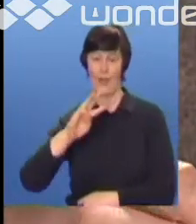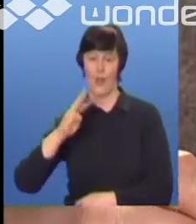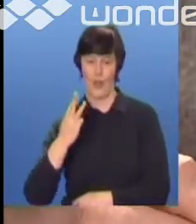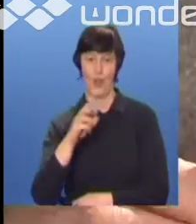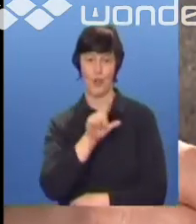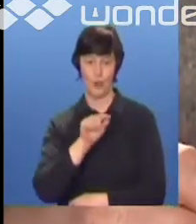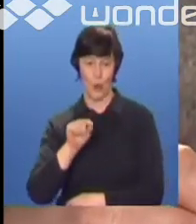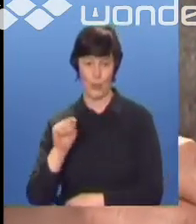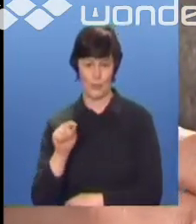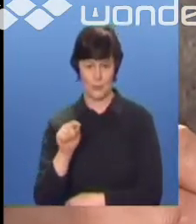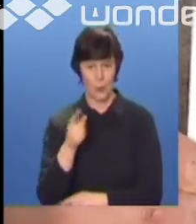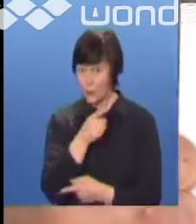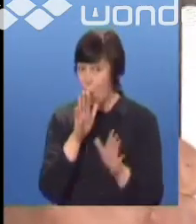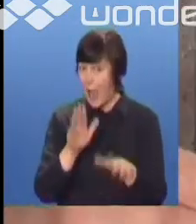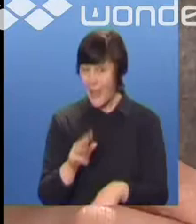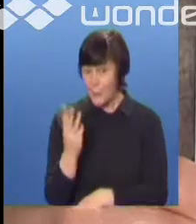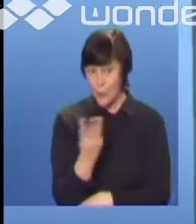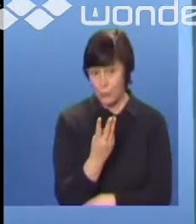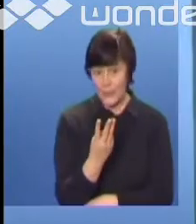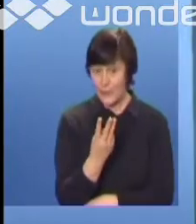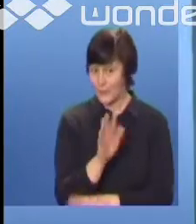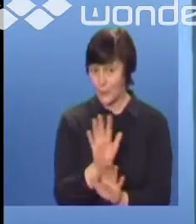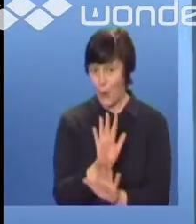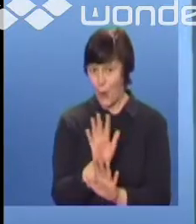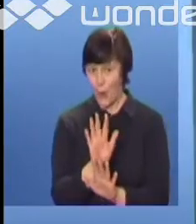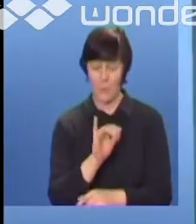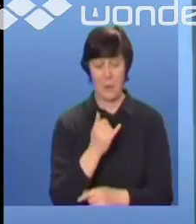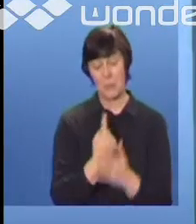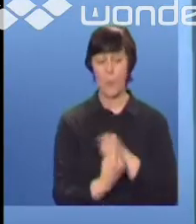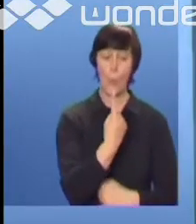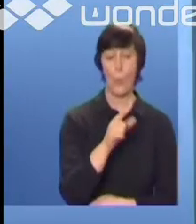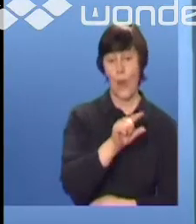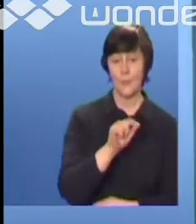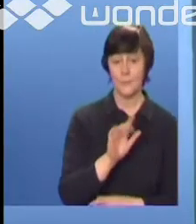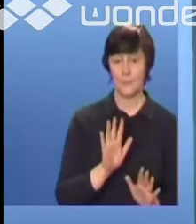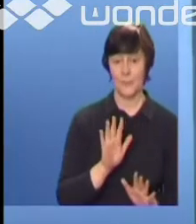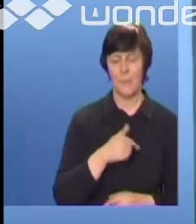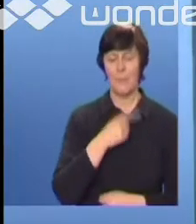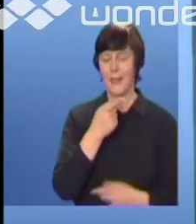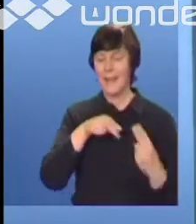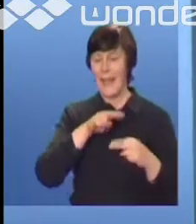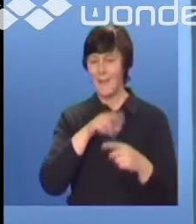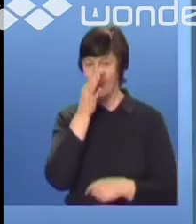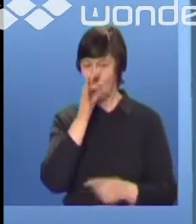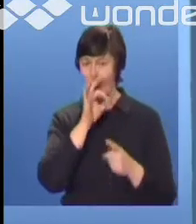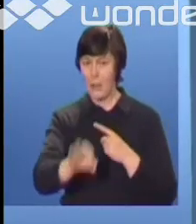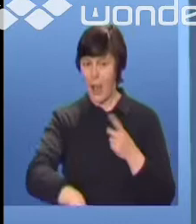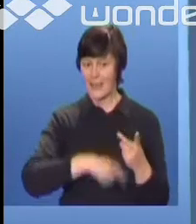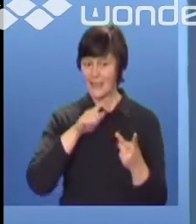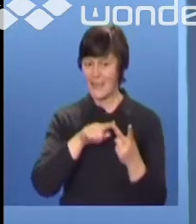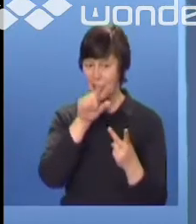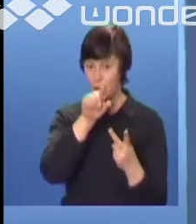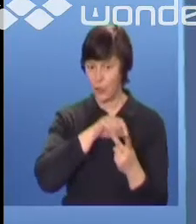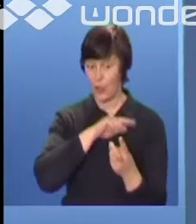1 for each of the bids. Now, you don't have to fill in all 3 bids if you don't want to, but you might have a second or third choice of property you